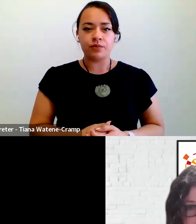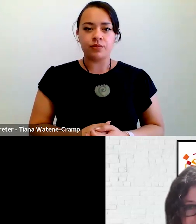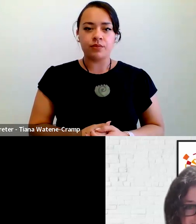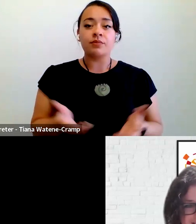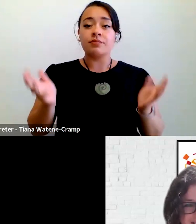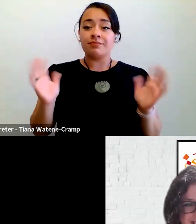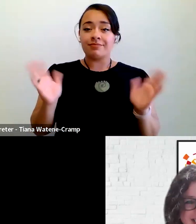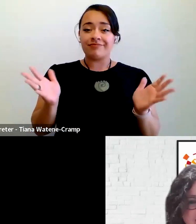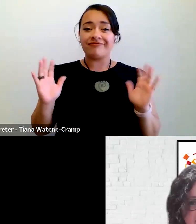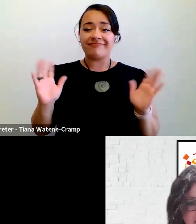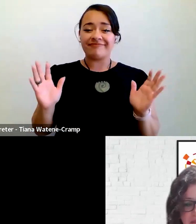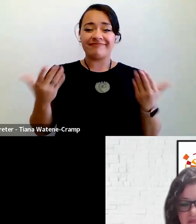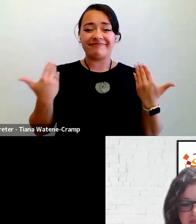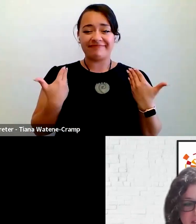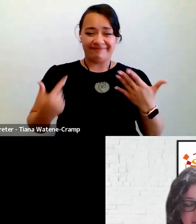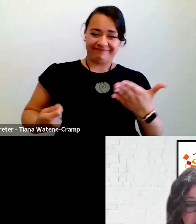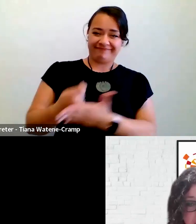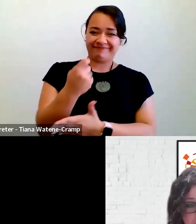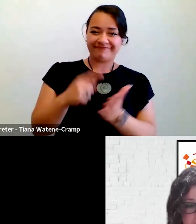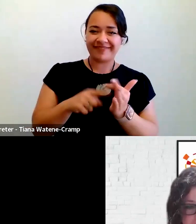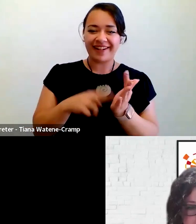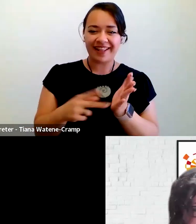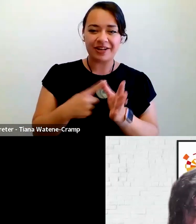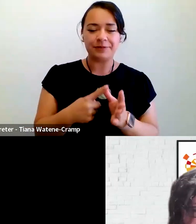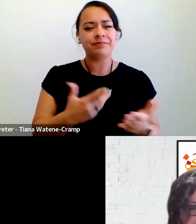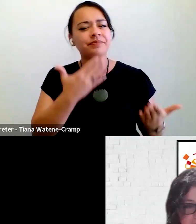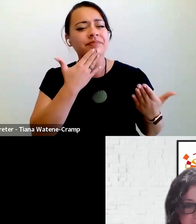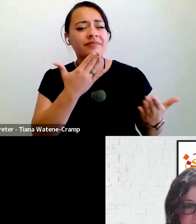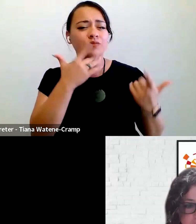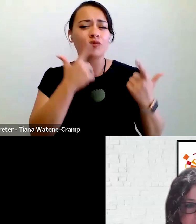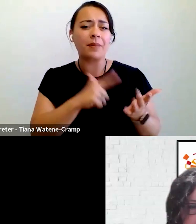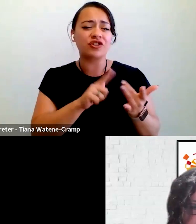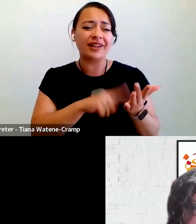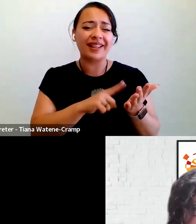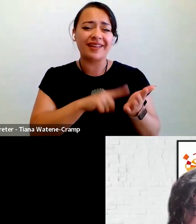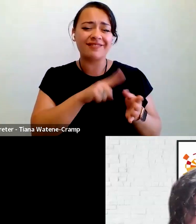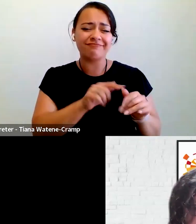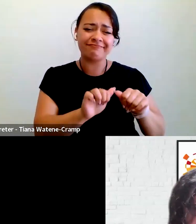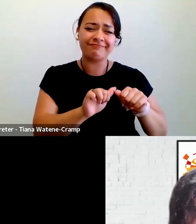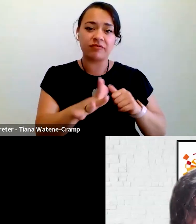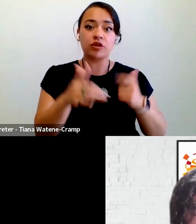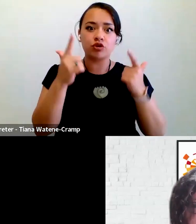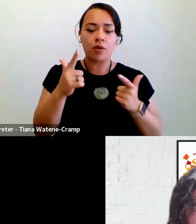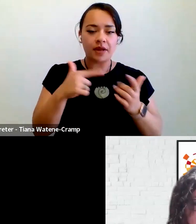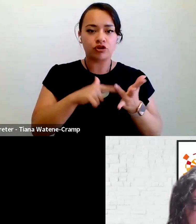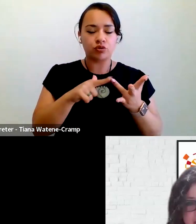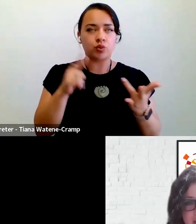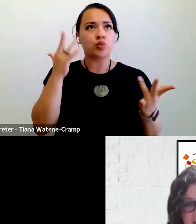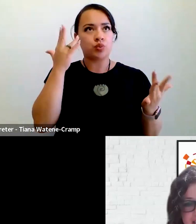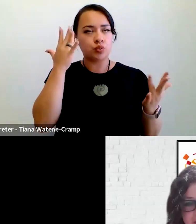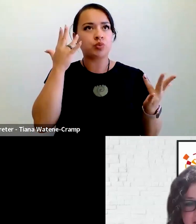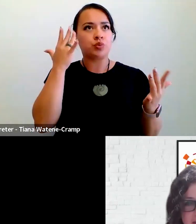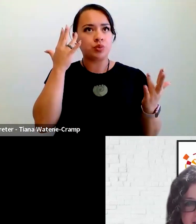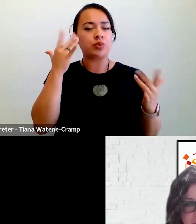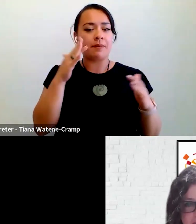That's it from me, Lena. Over to you. Thank you so much, Lily. That was fantastic. There was so much to really think about. You did it